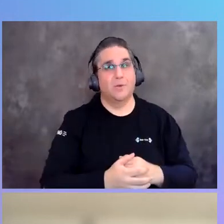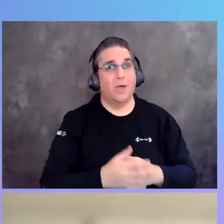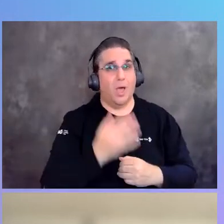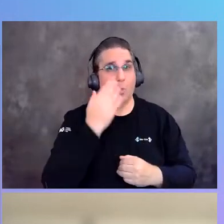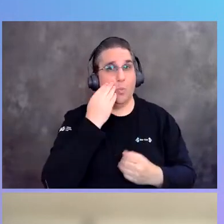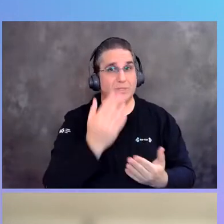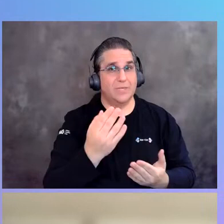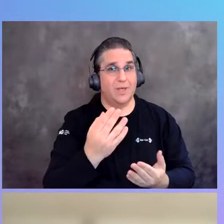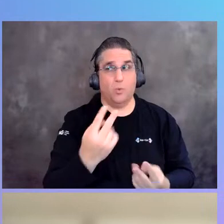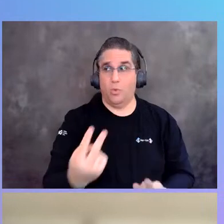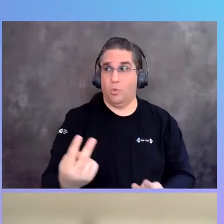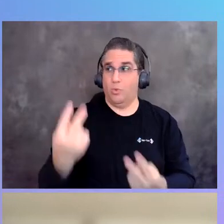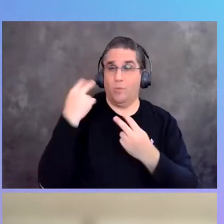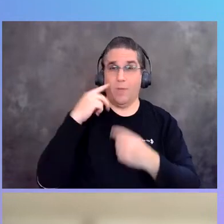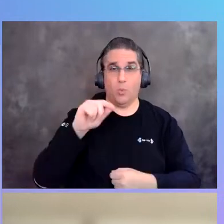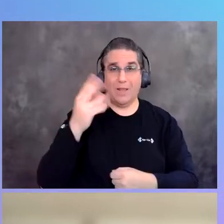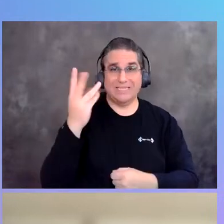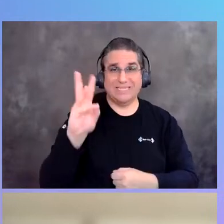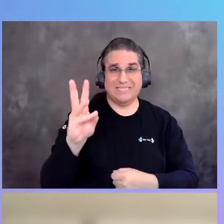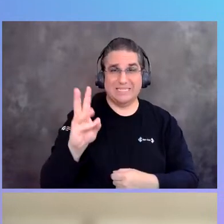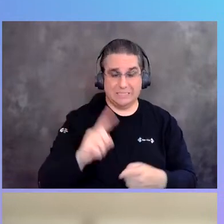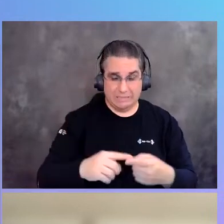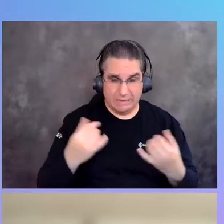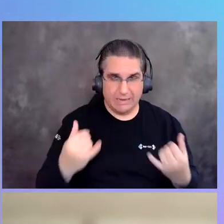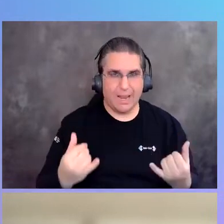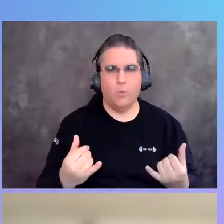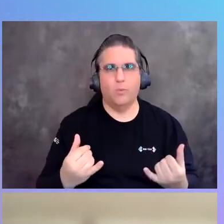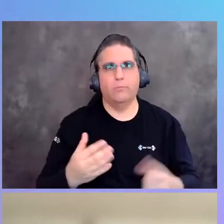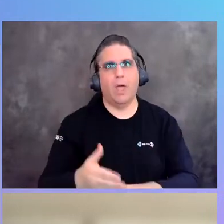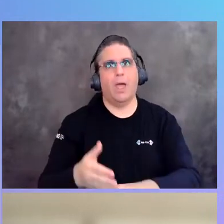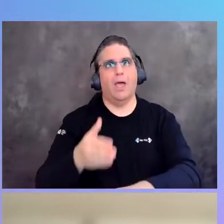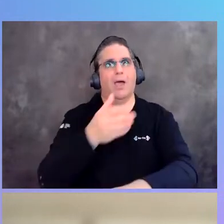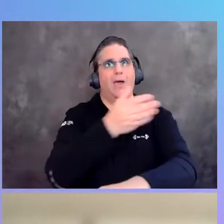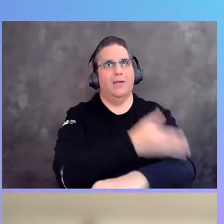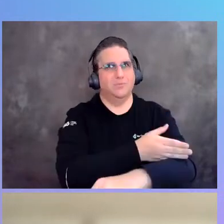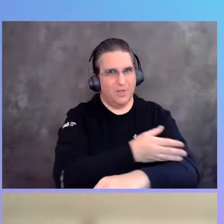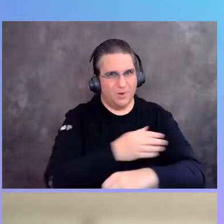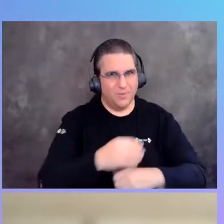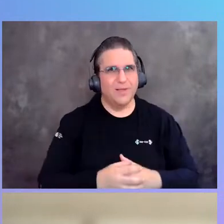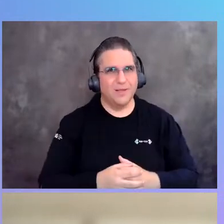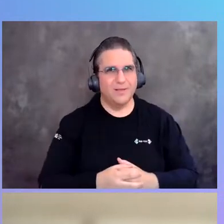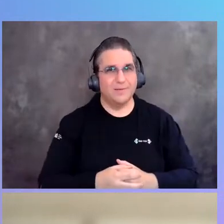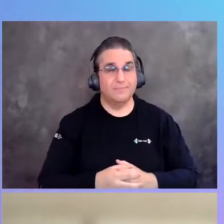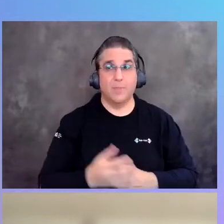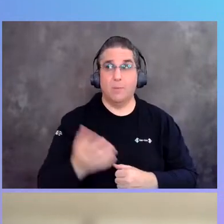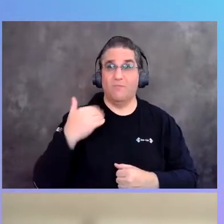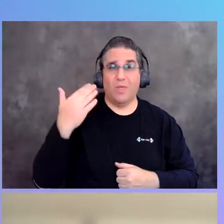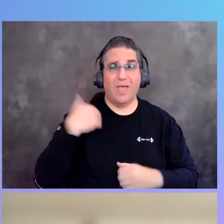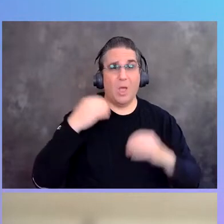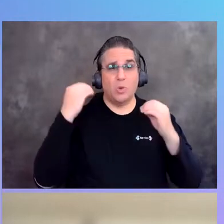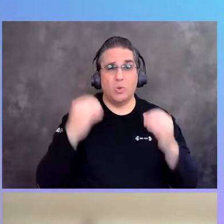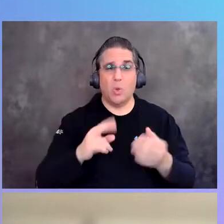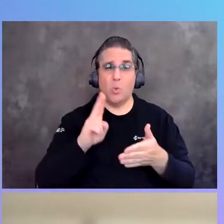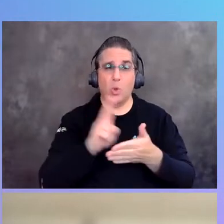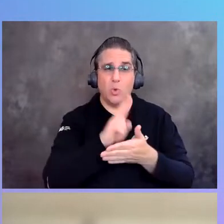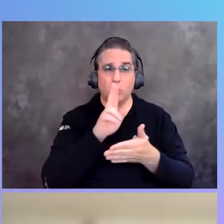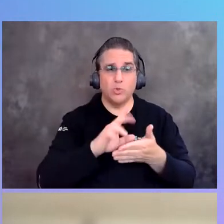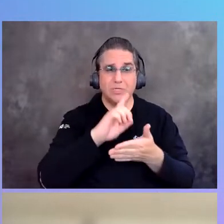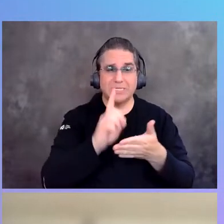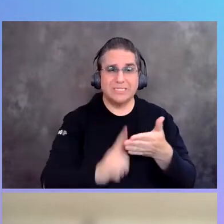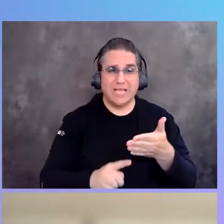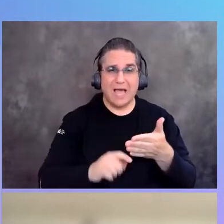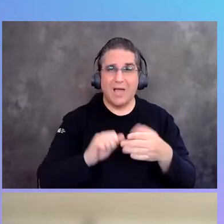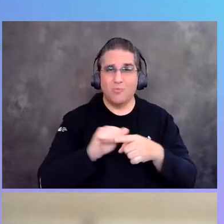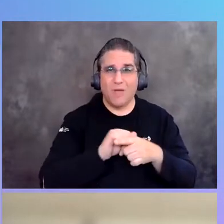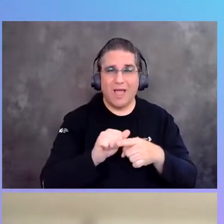in 2016. So in 2016, we had no user-centered design practice. We had little user testing, some pockets of good